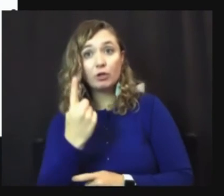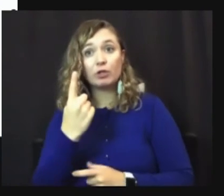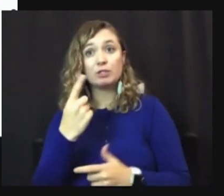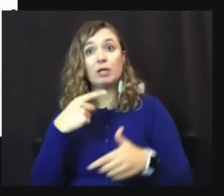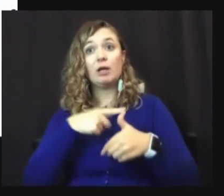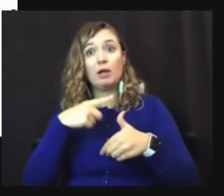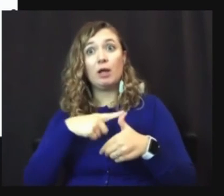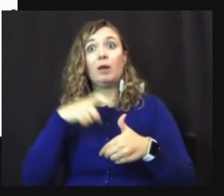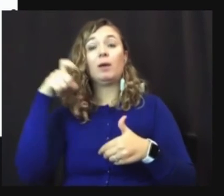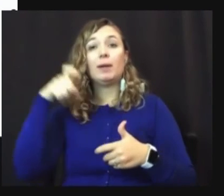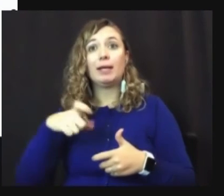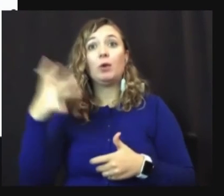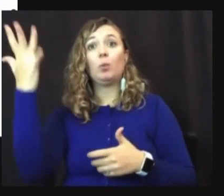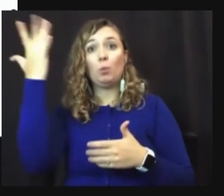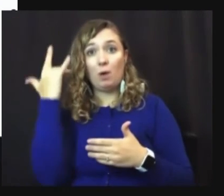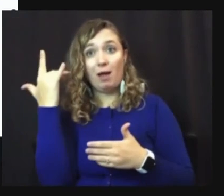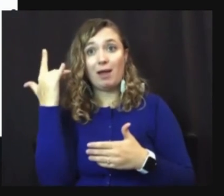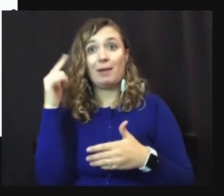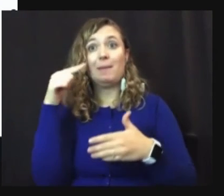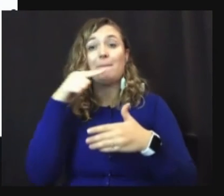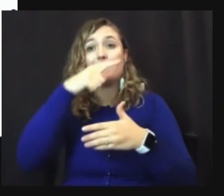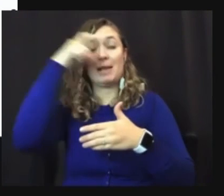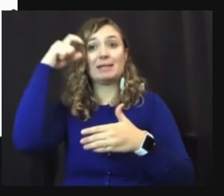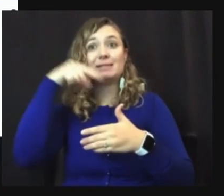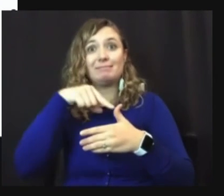so important for